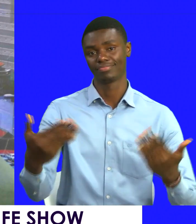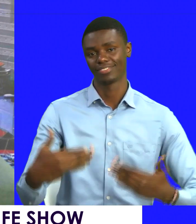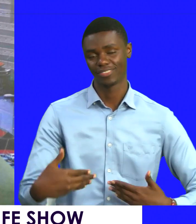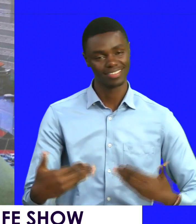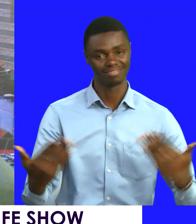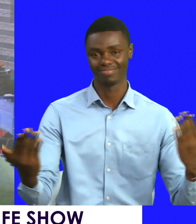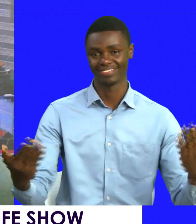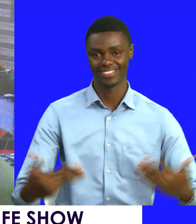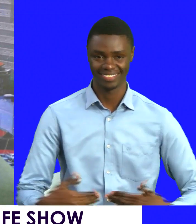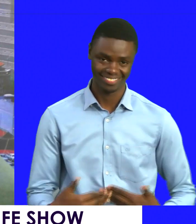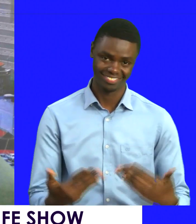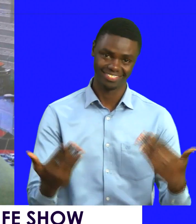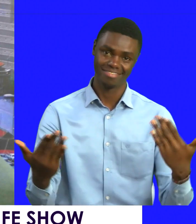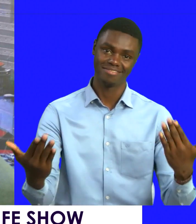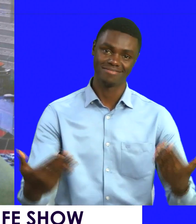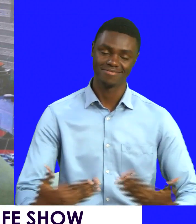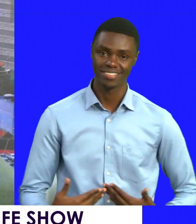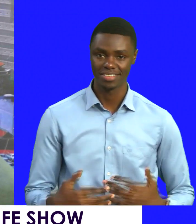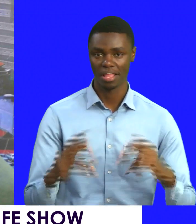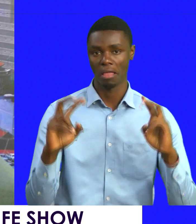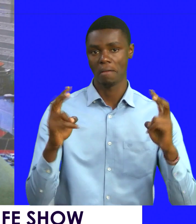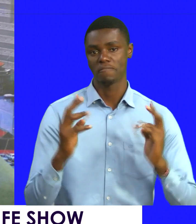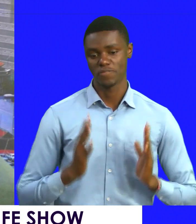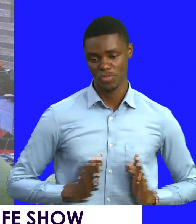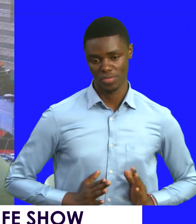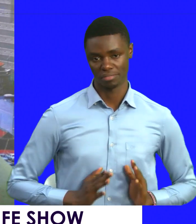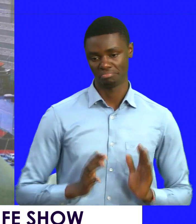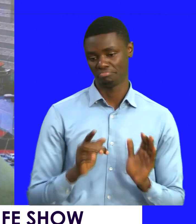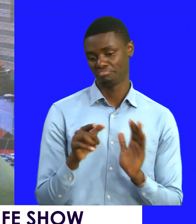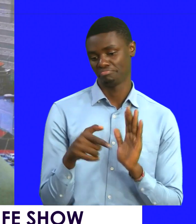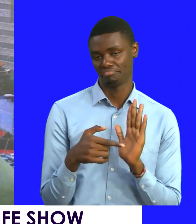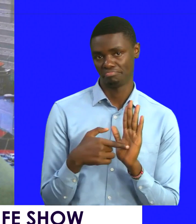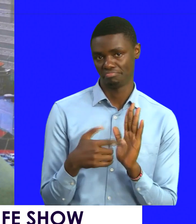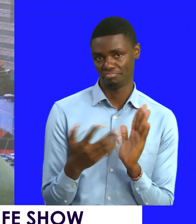Welcome, welcome, welcome, welcome, viewers. This is